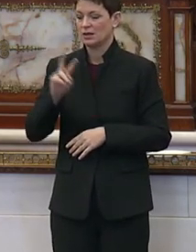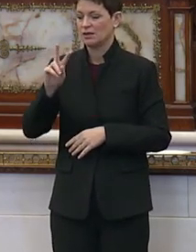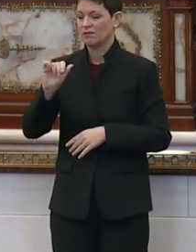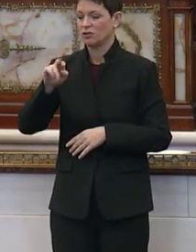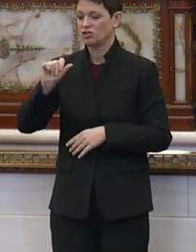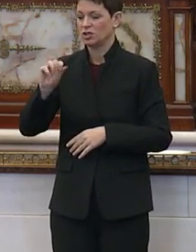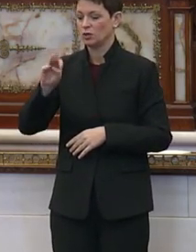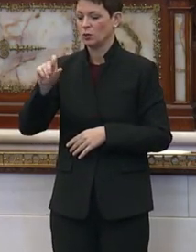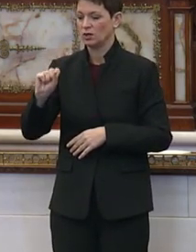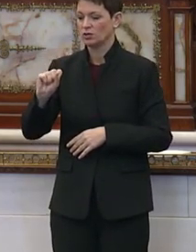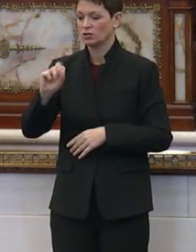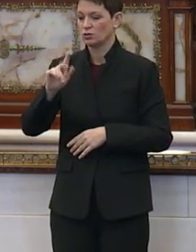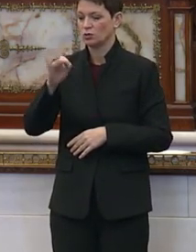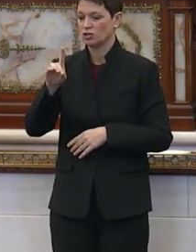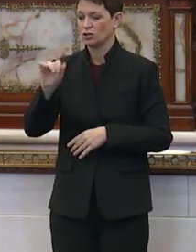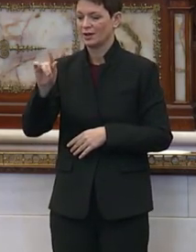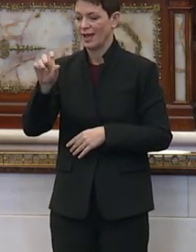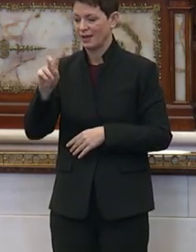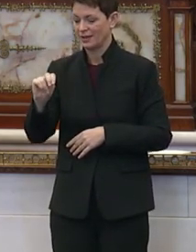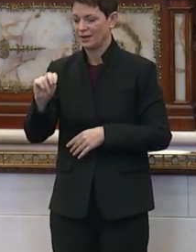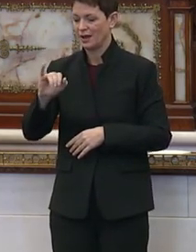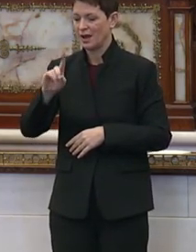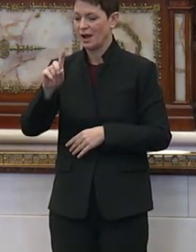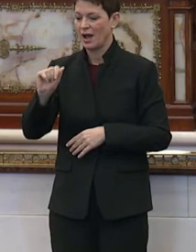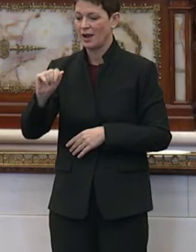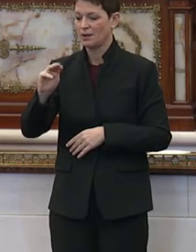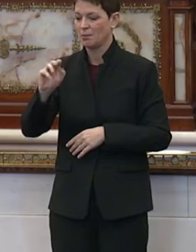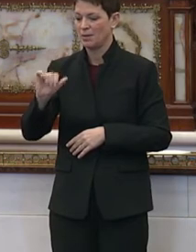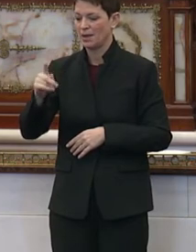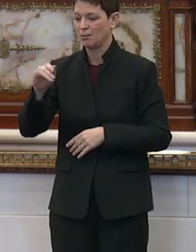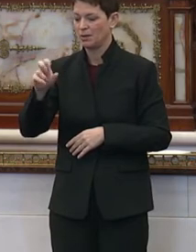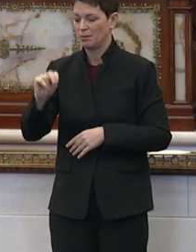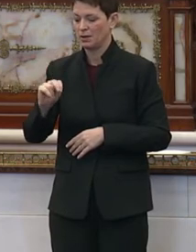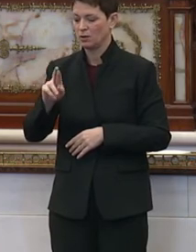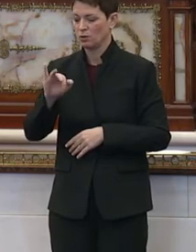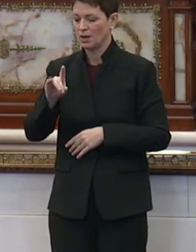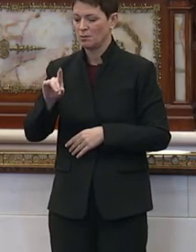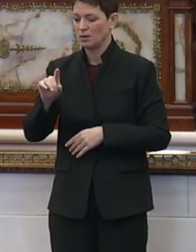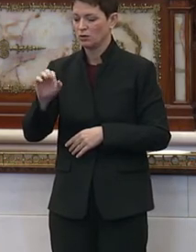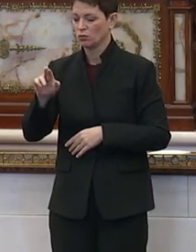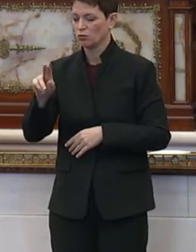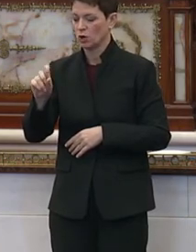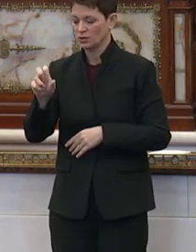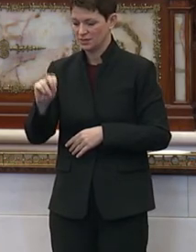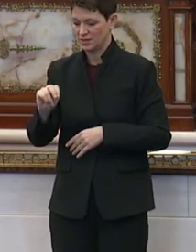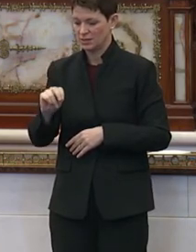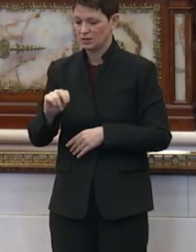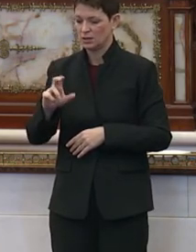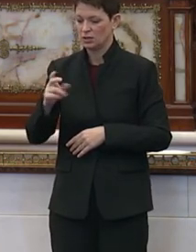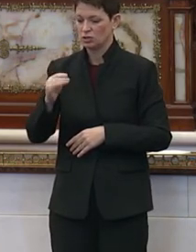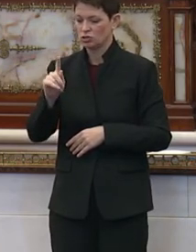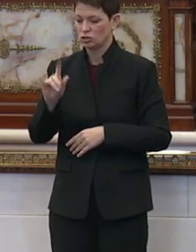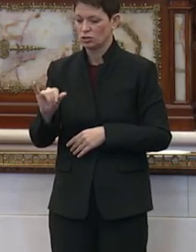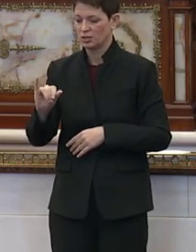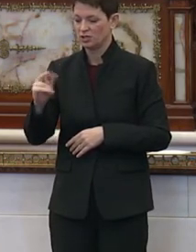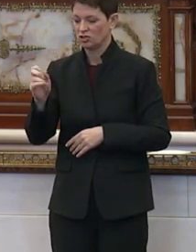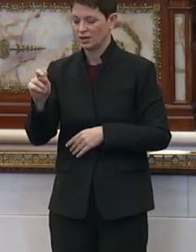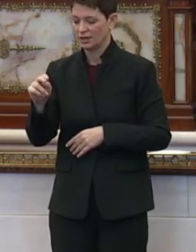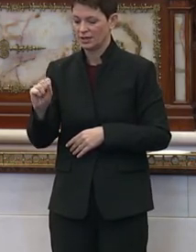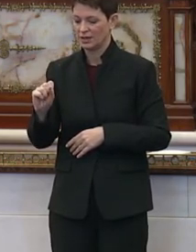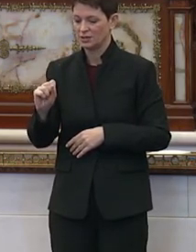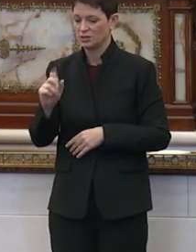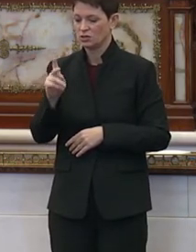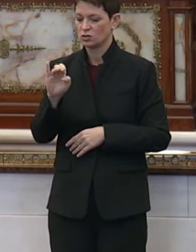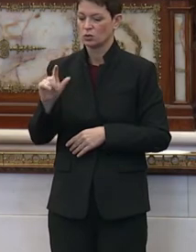Virginia Wilkes, Richard Allen. Ida Mae Pittman. Raymond Rosen. Trelly Jonakin,